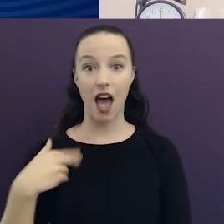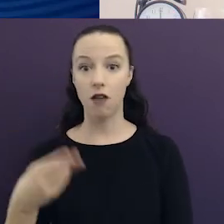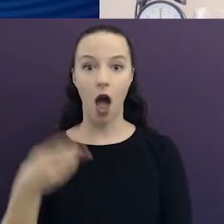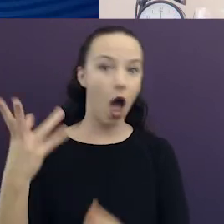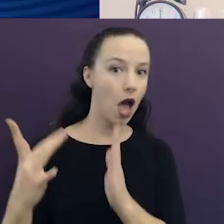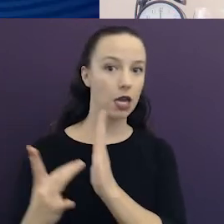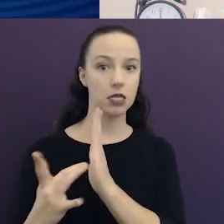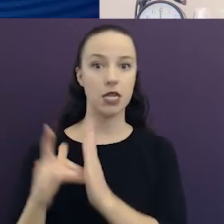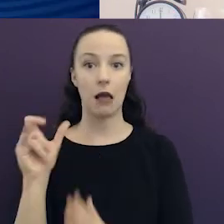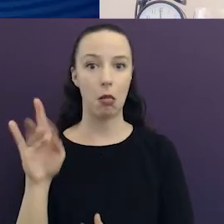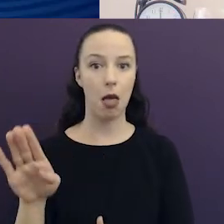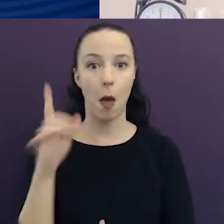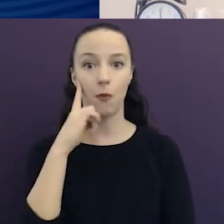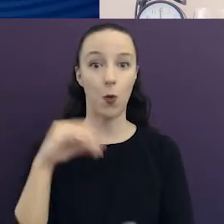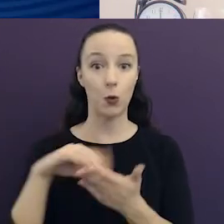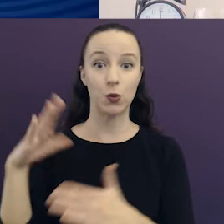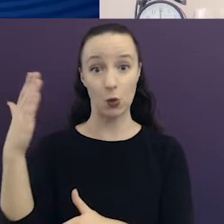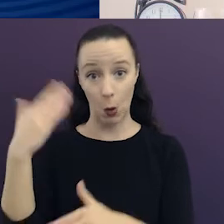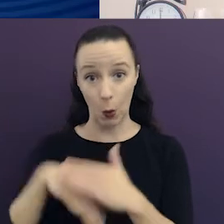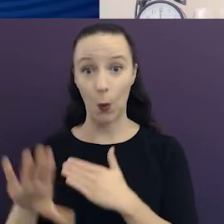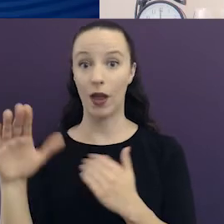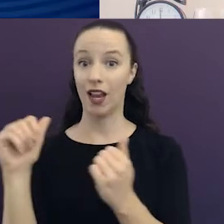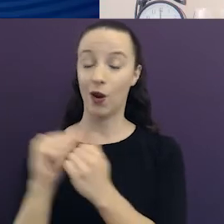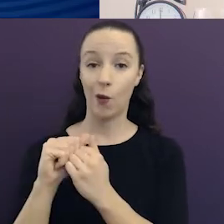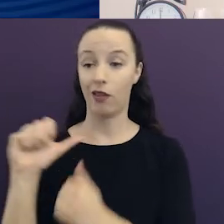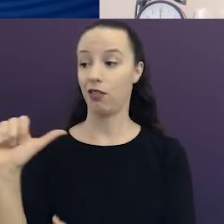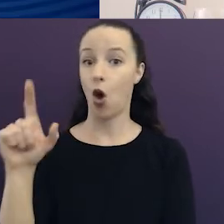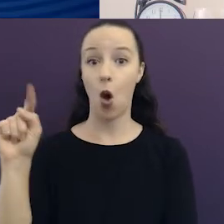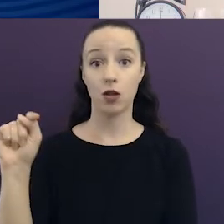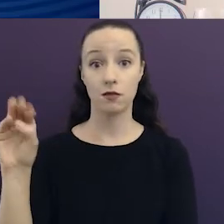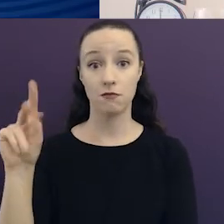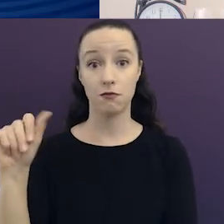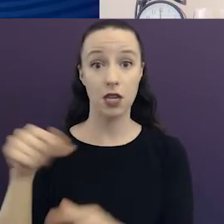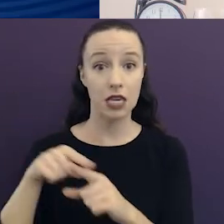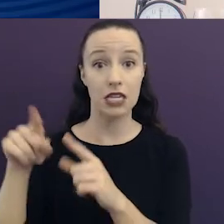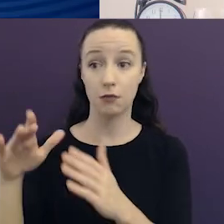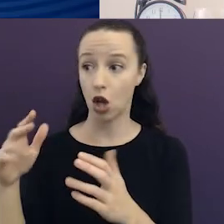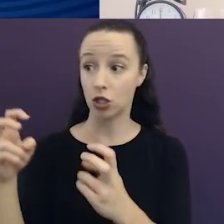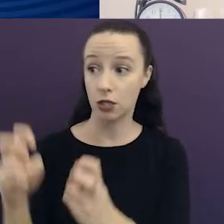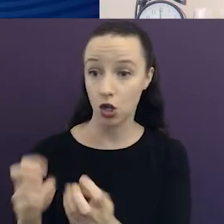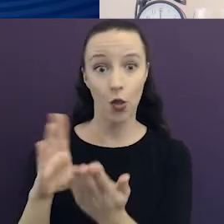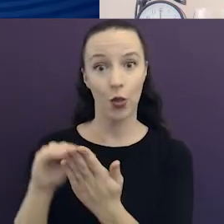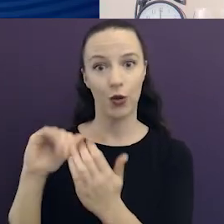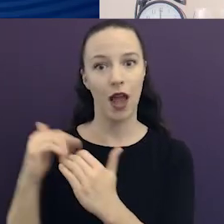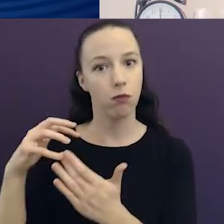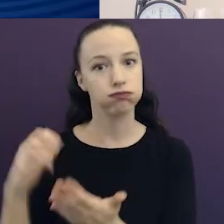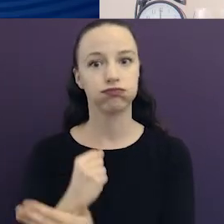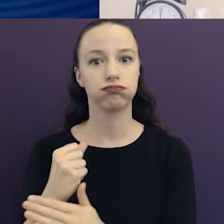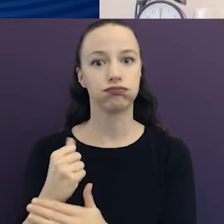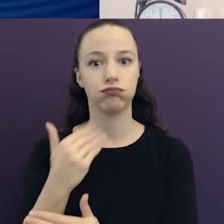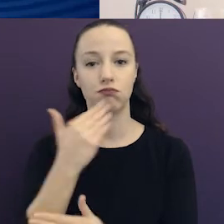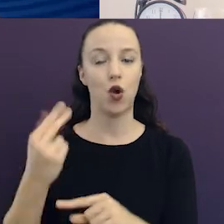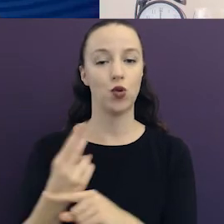soon, and that's going to be where DSPS students can go, meet our alternate media specialists, and learn how to utilize their